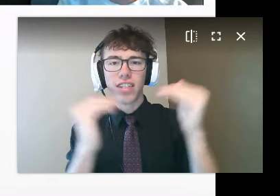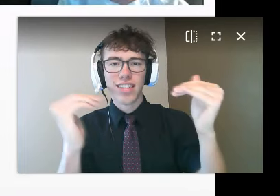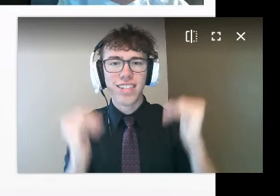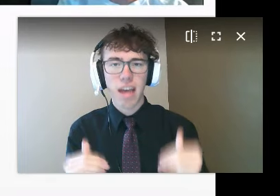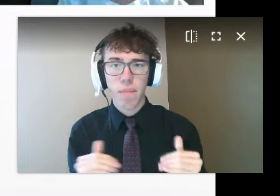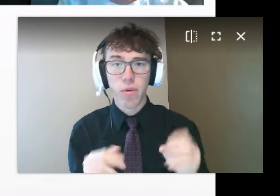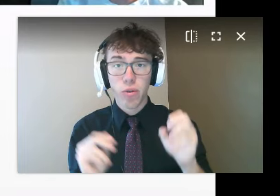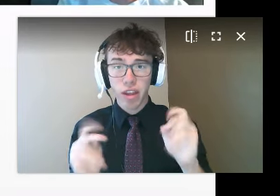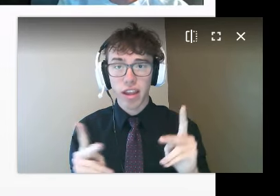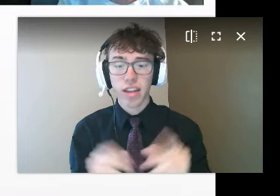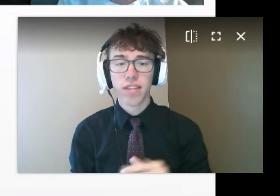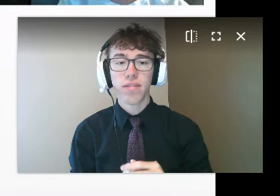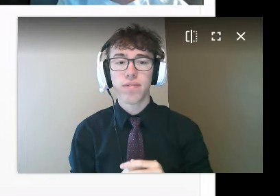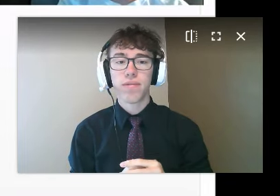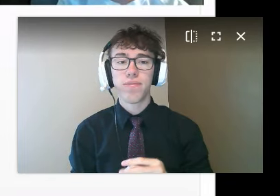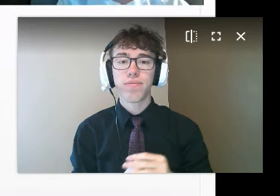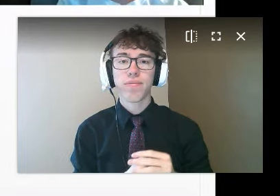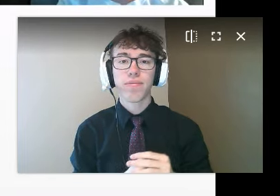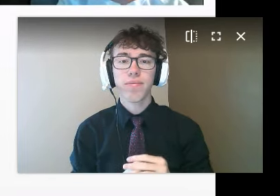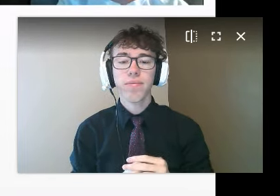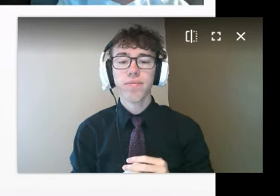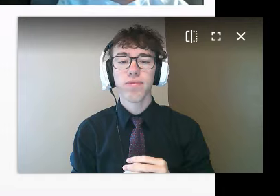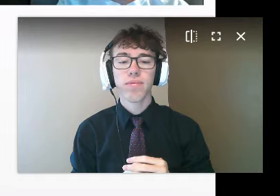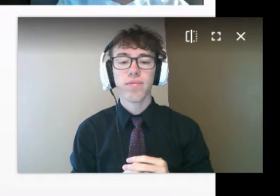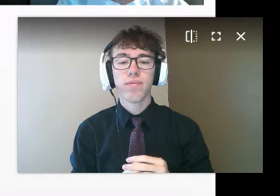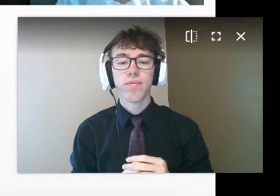be. Okay?